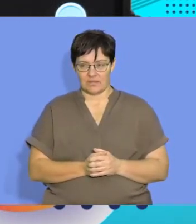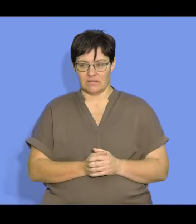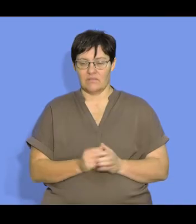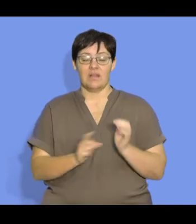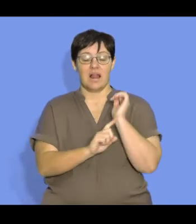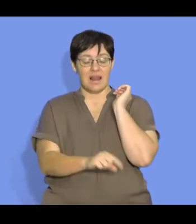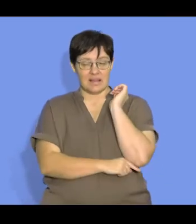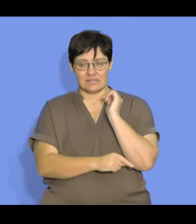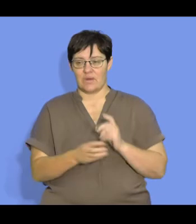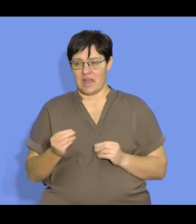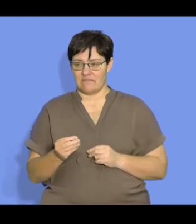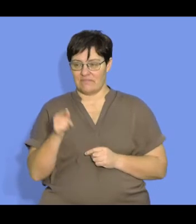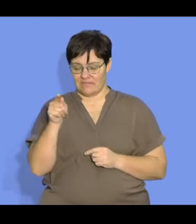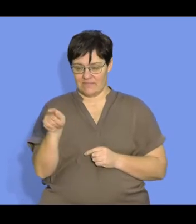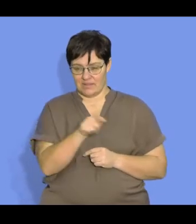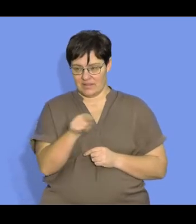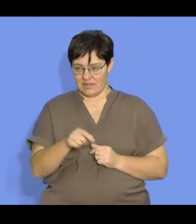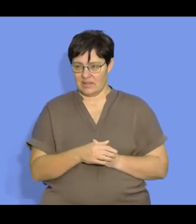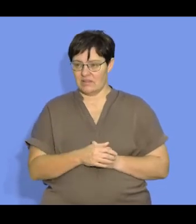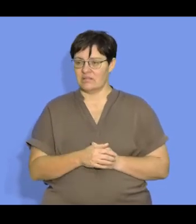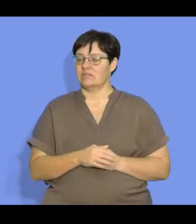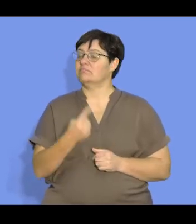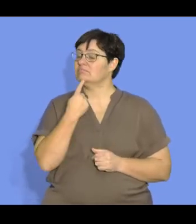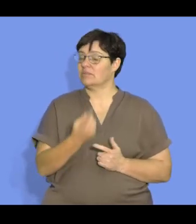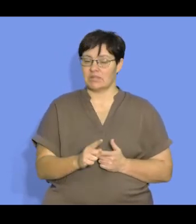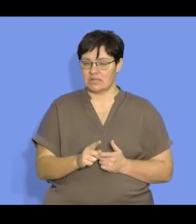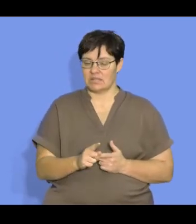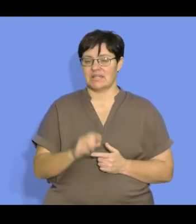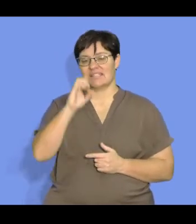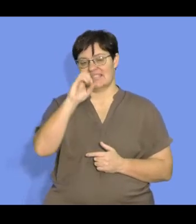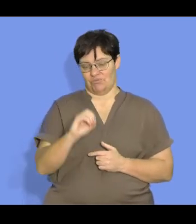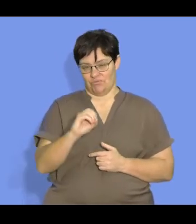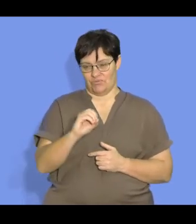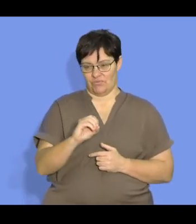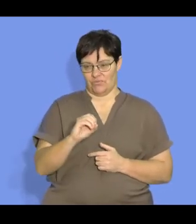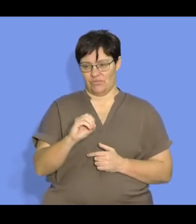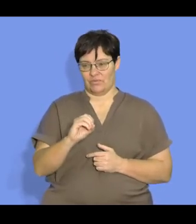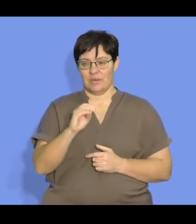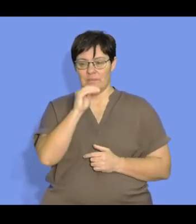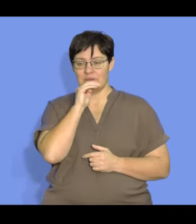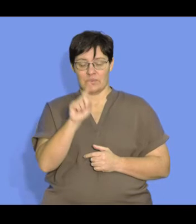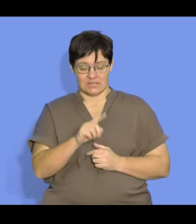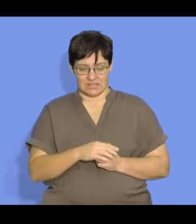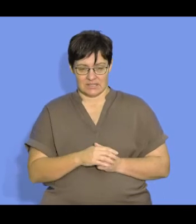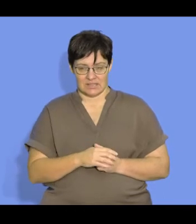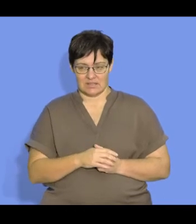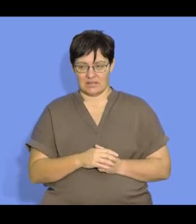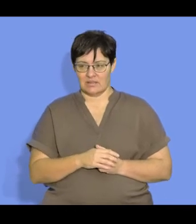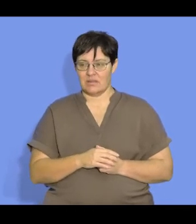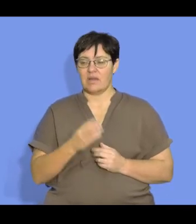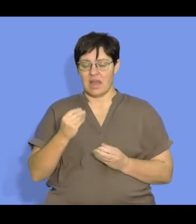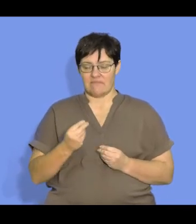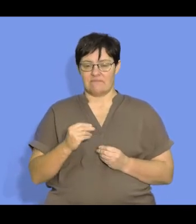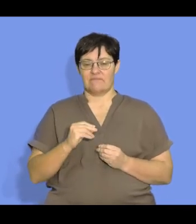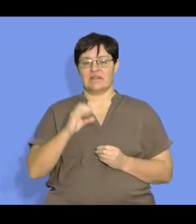for the last one, where we have that part of the gradient, it will actually equal a 0, which means that we have